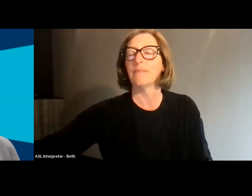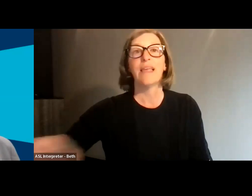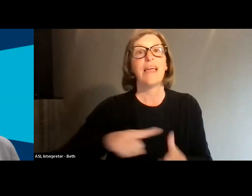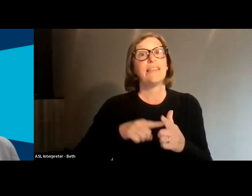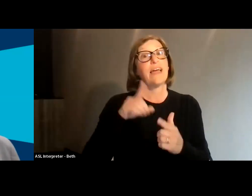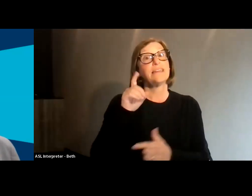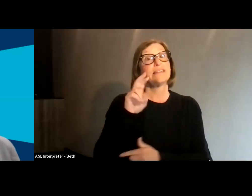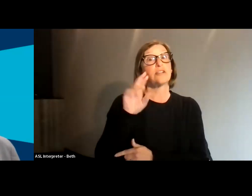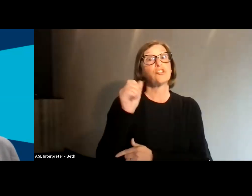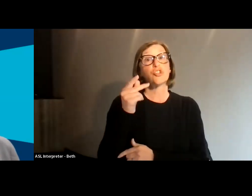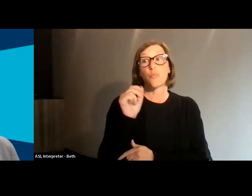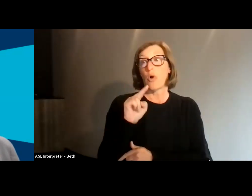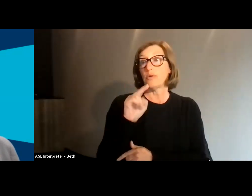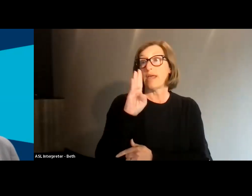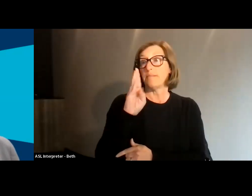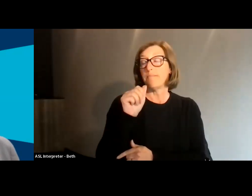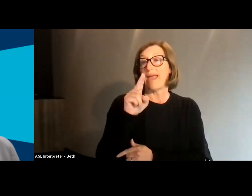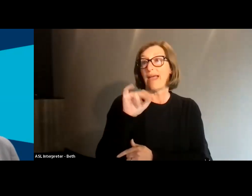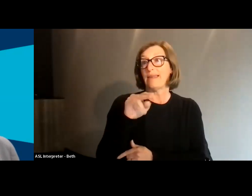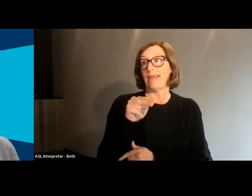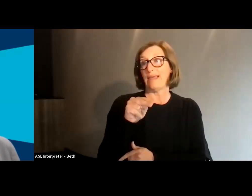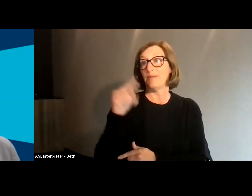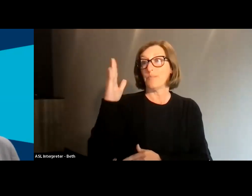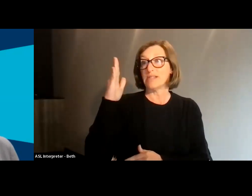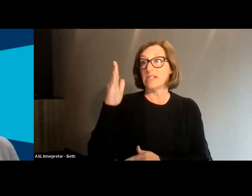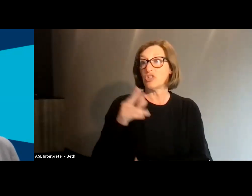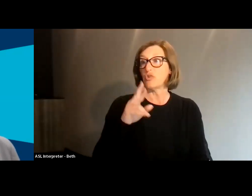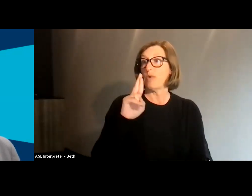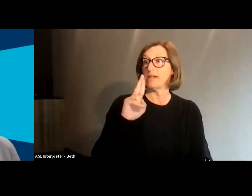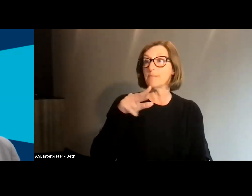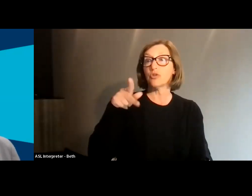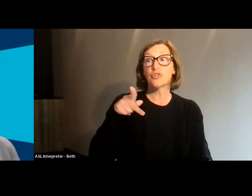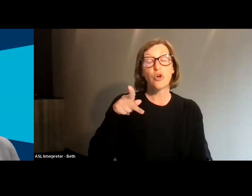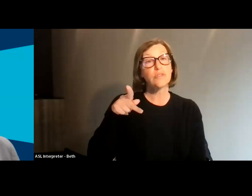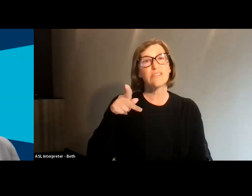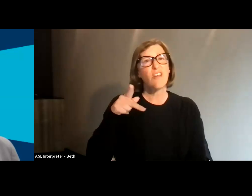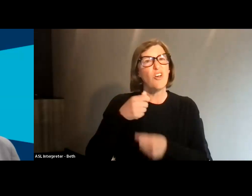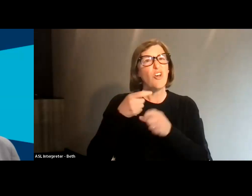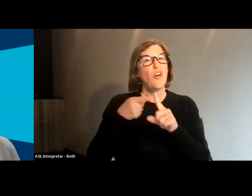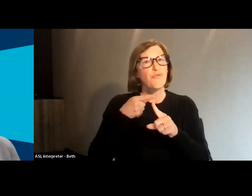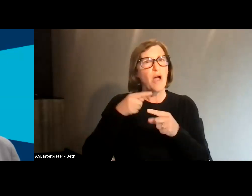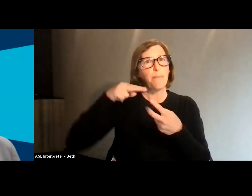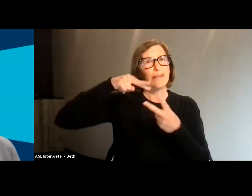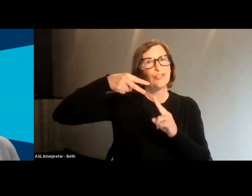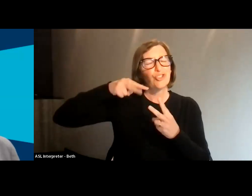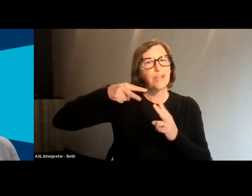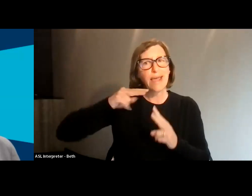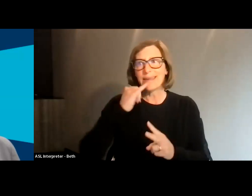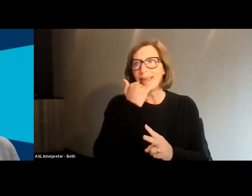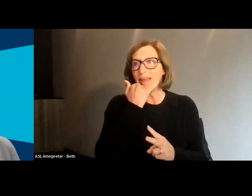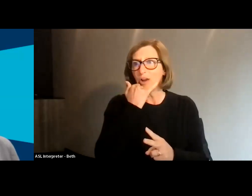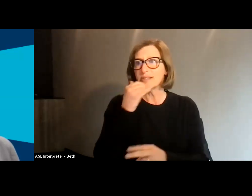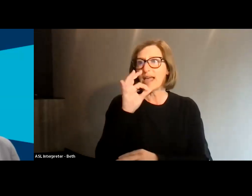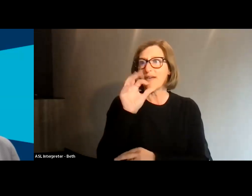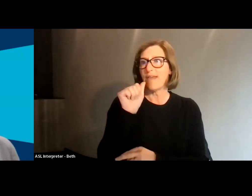Dr. Bannon's presentation on retinitis pigmentosa caused by mutations in the FAM161A